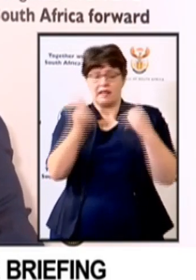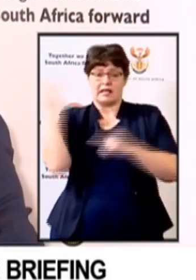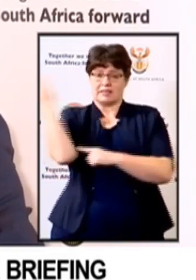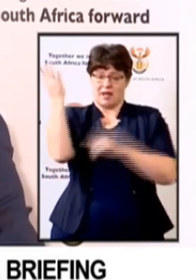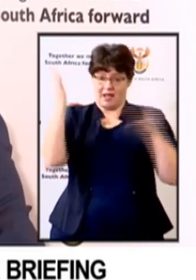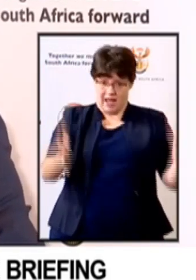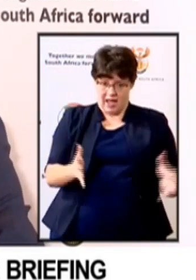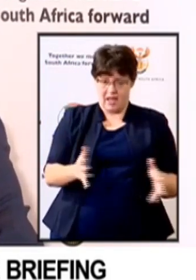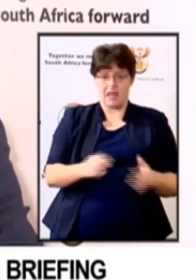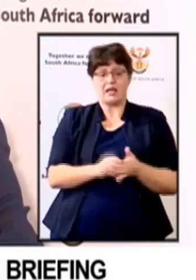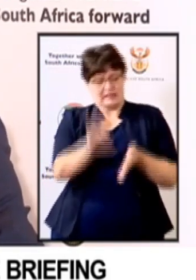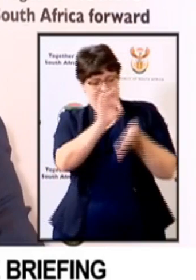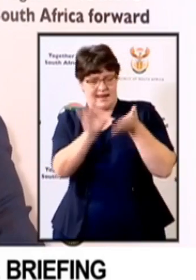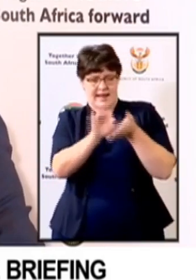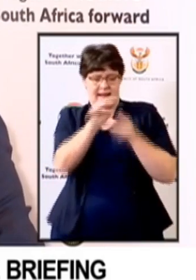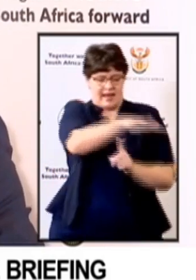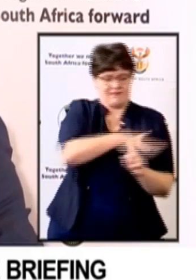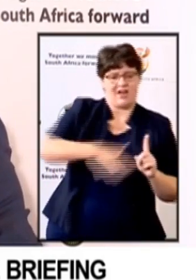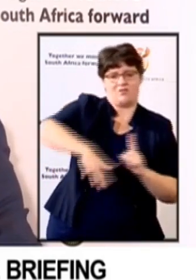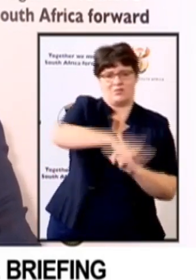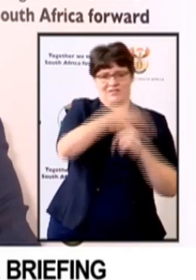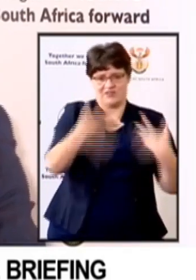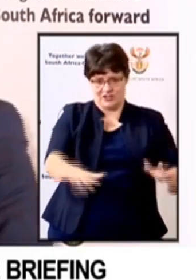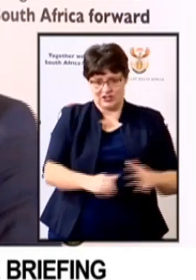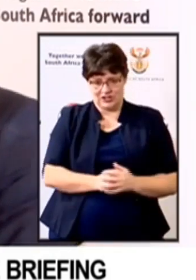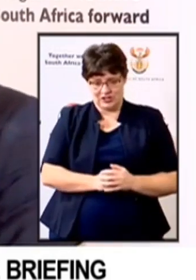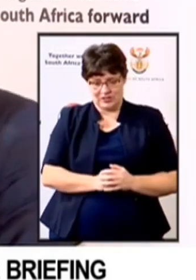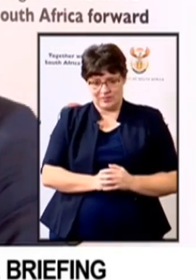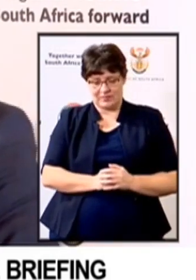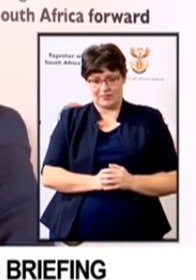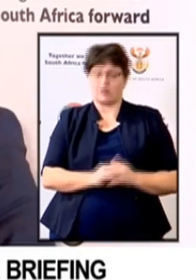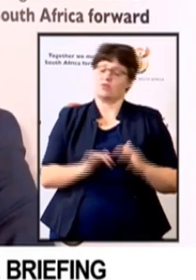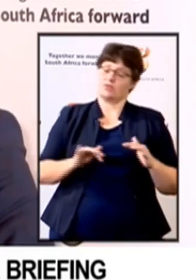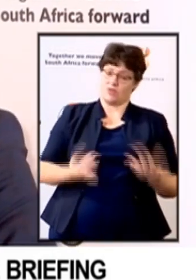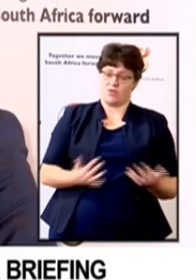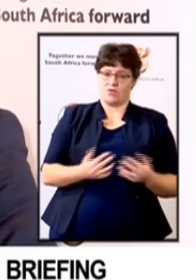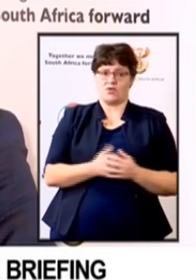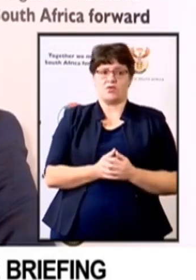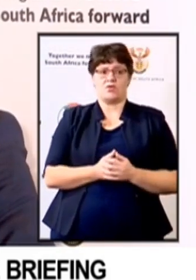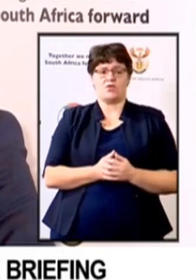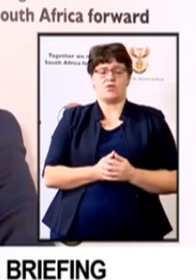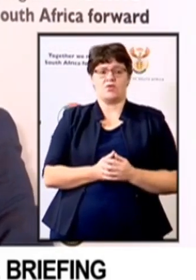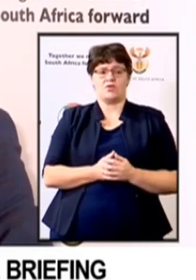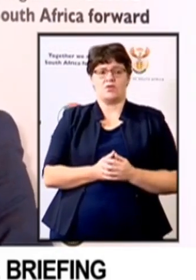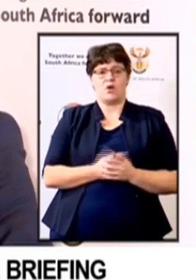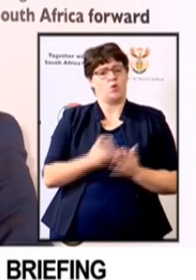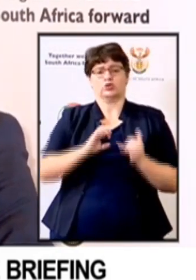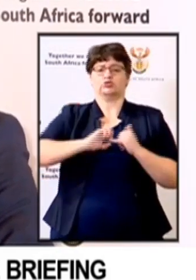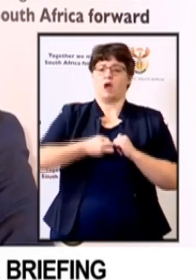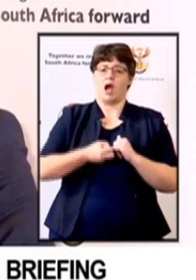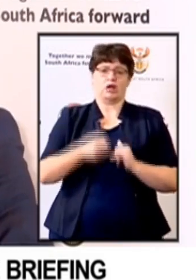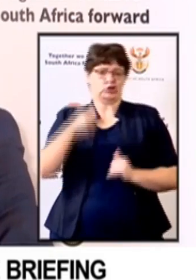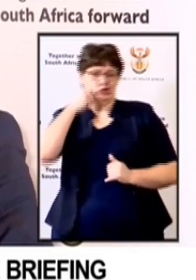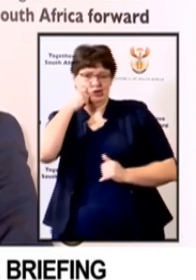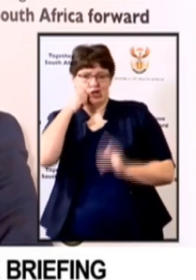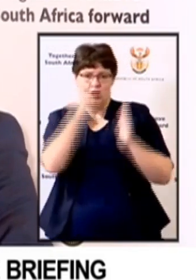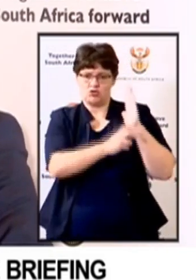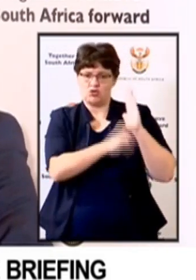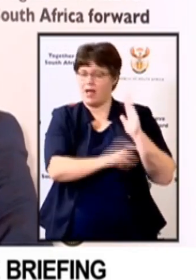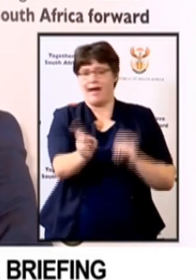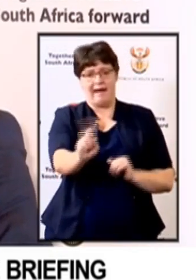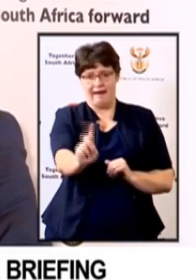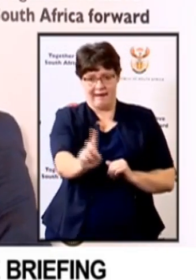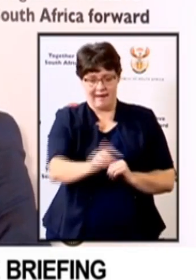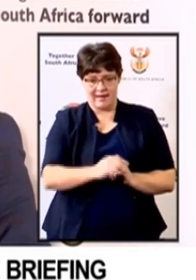speaker, they sanitize the environment that we are using. So I think we are not trying to undermine government